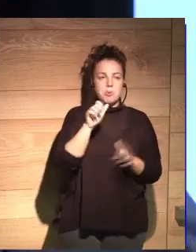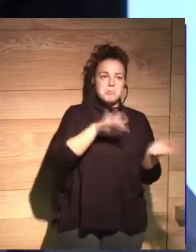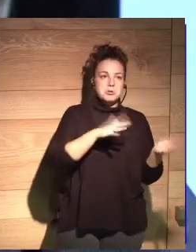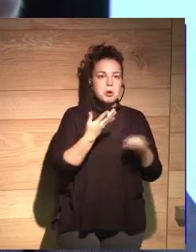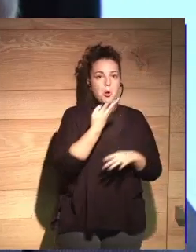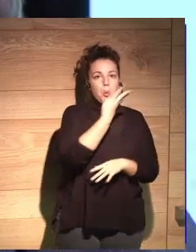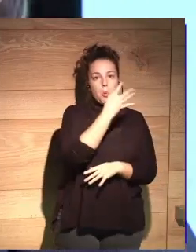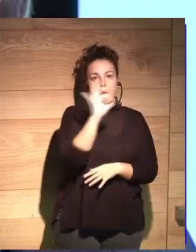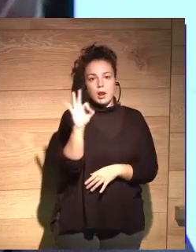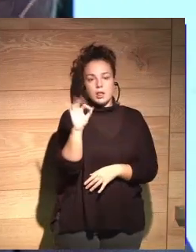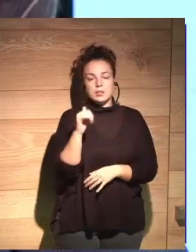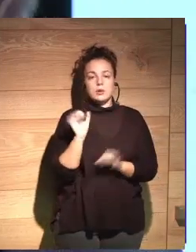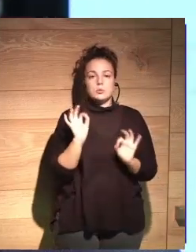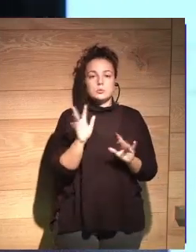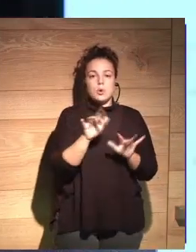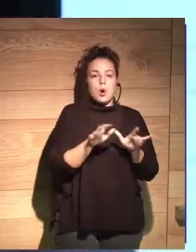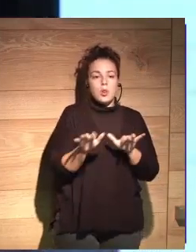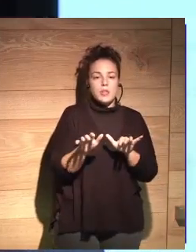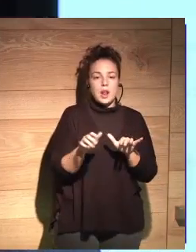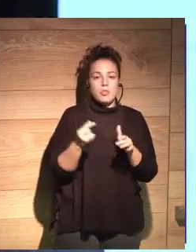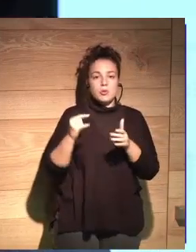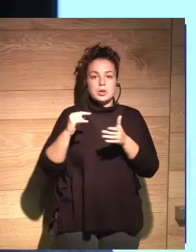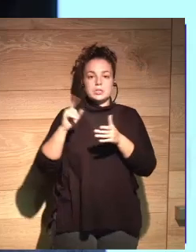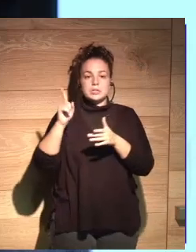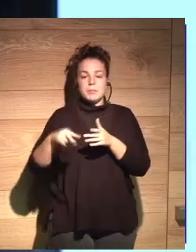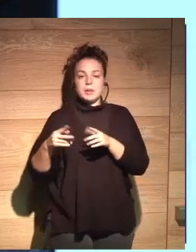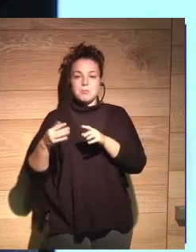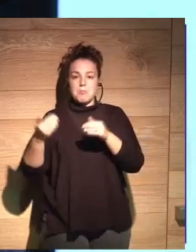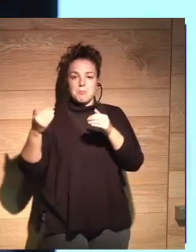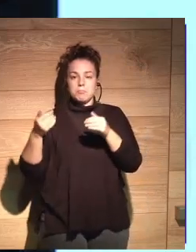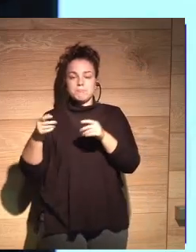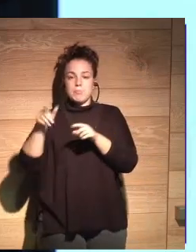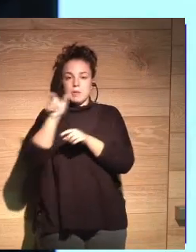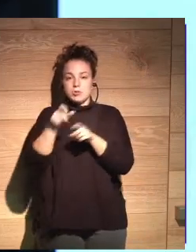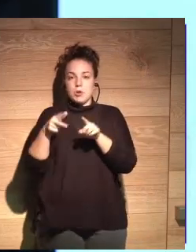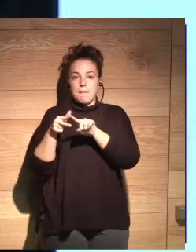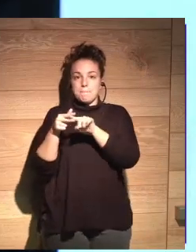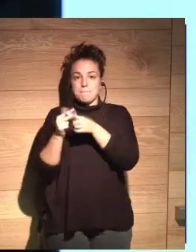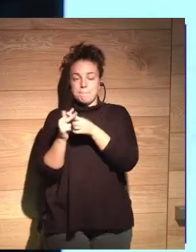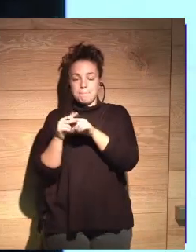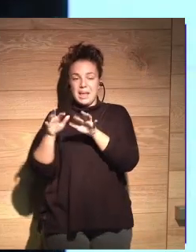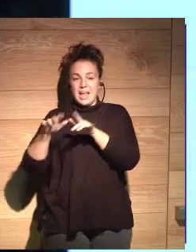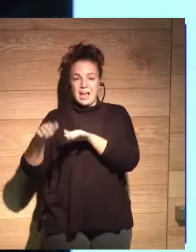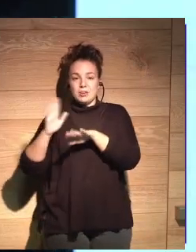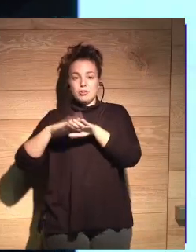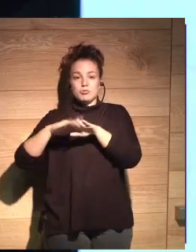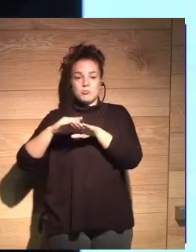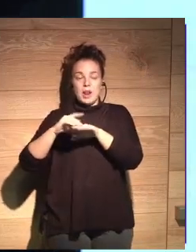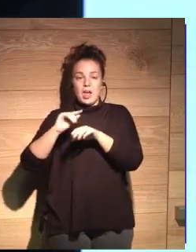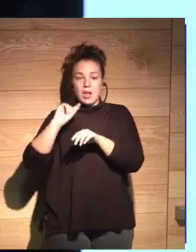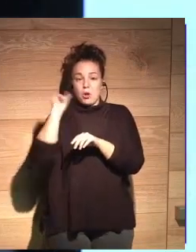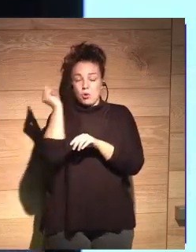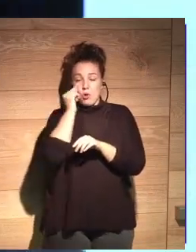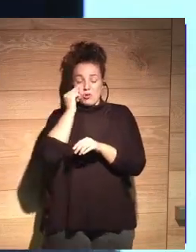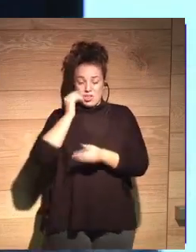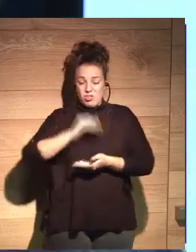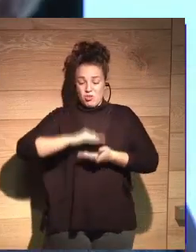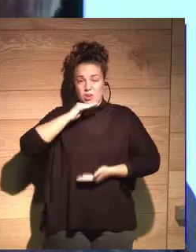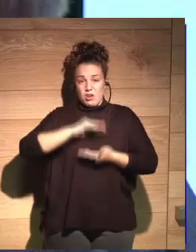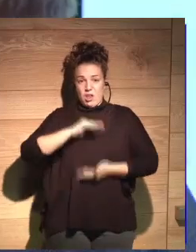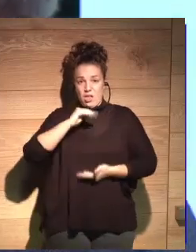electromechanical computers to try to extend our cognition. Now, many of these tools we carry around also have a